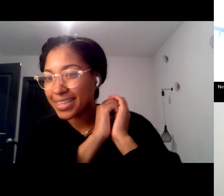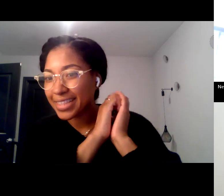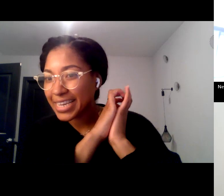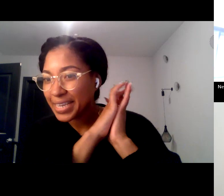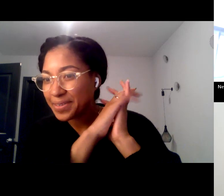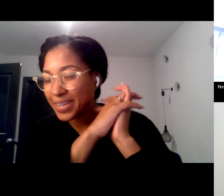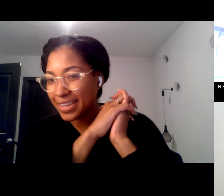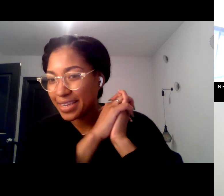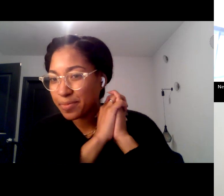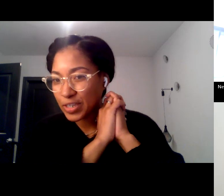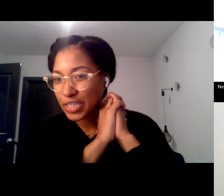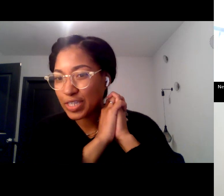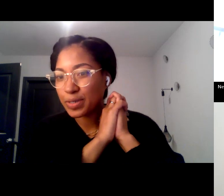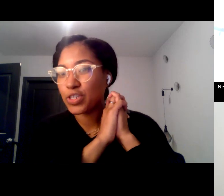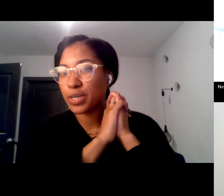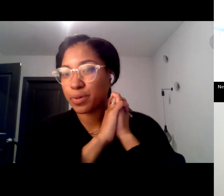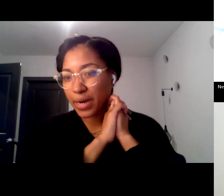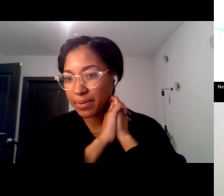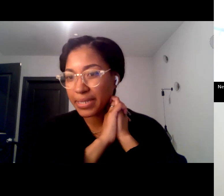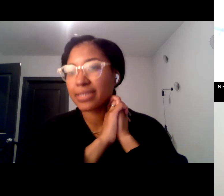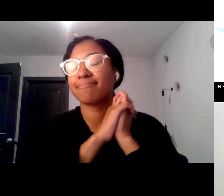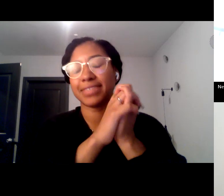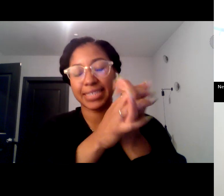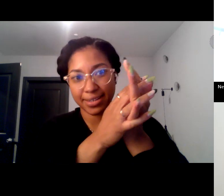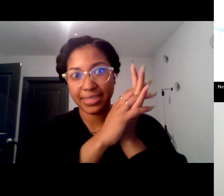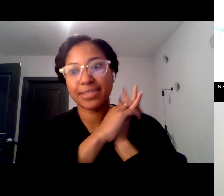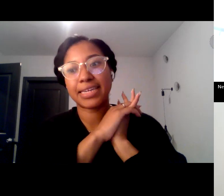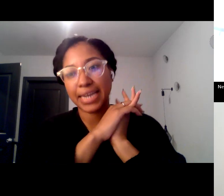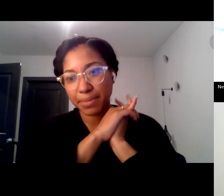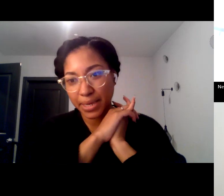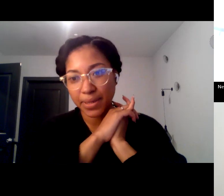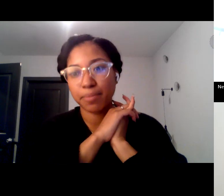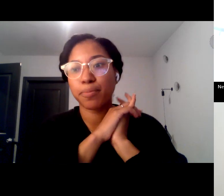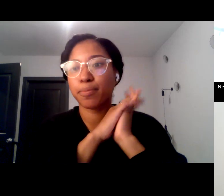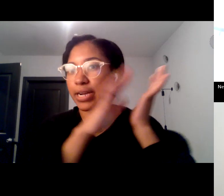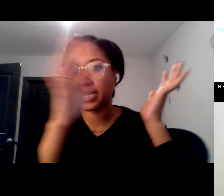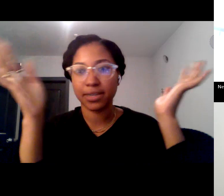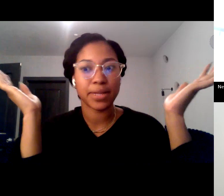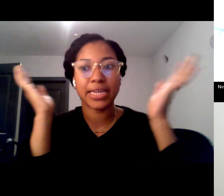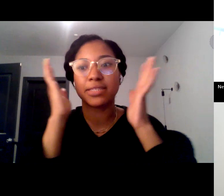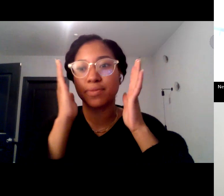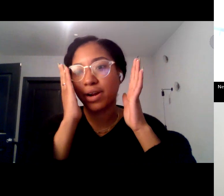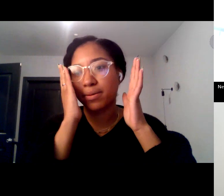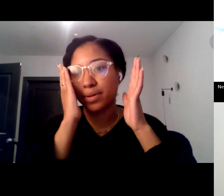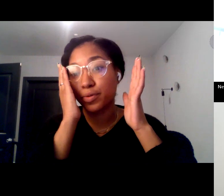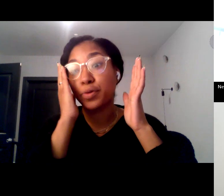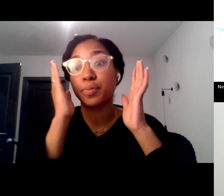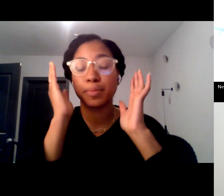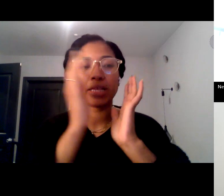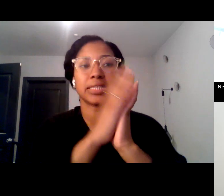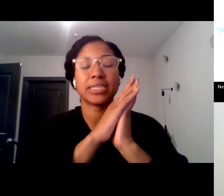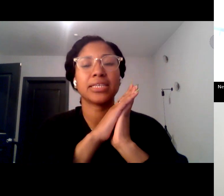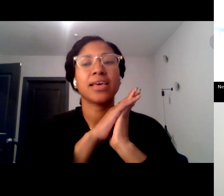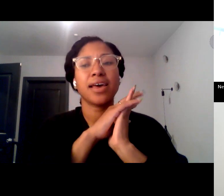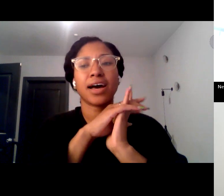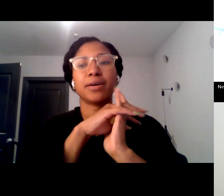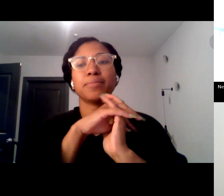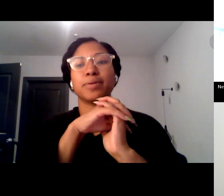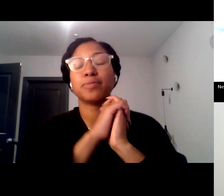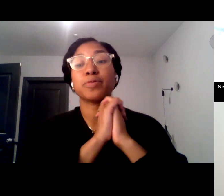Thank you, Tanya. Bridges, so shared requirements, exactly, that timekeeping branding compliance requirement, recruitment